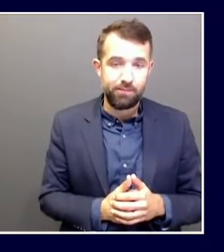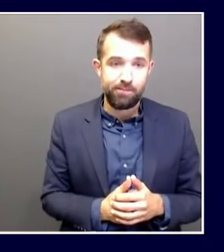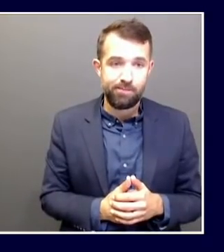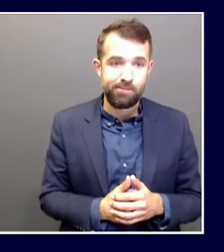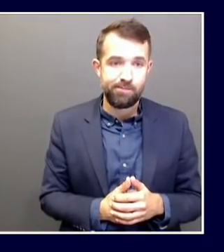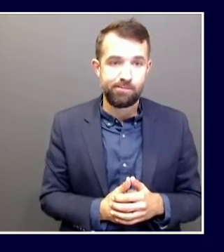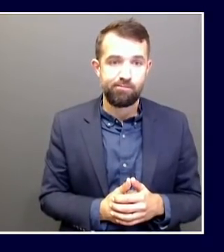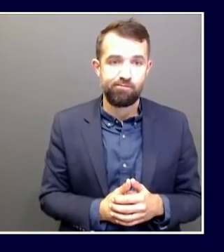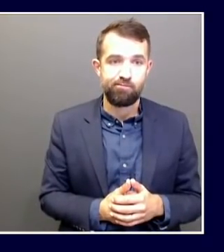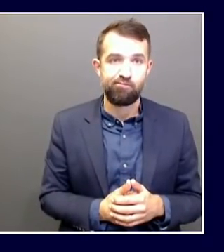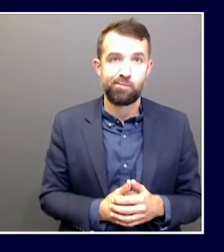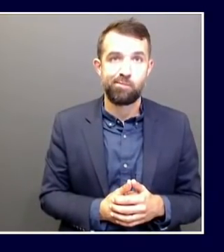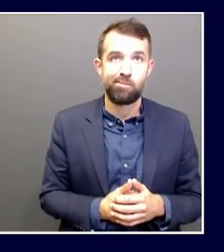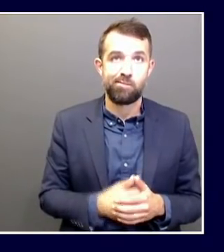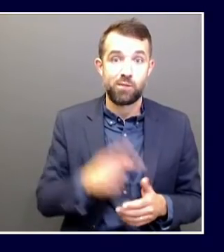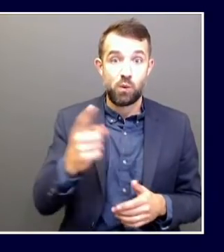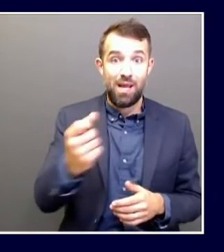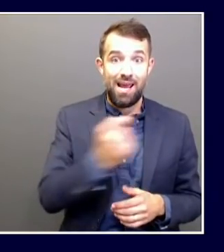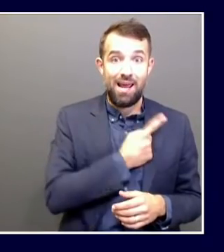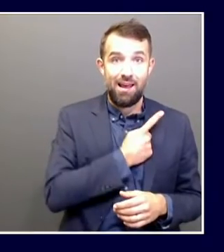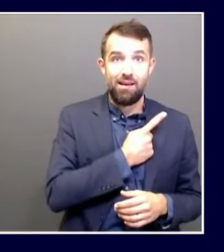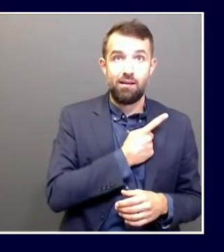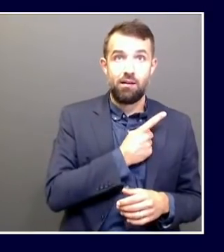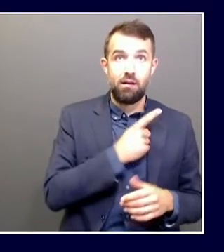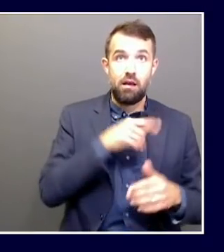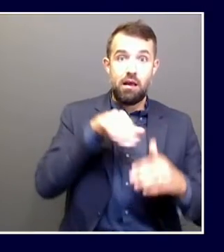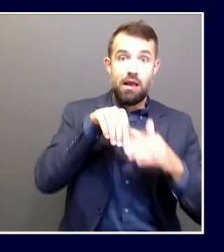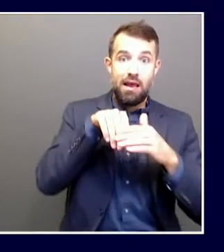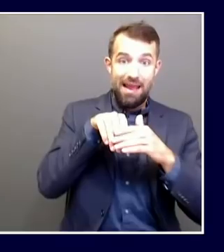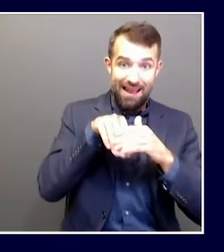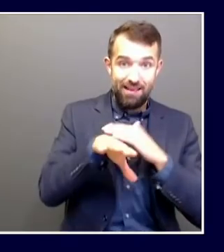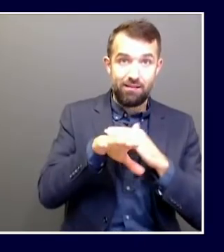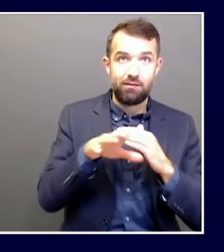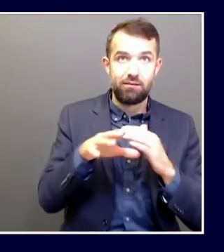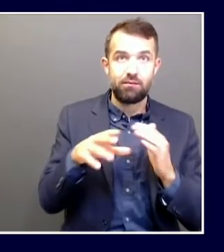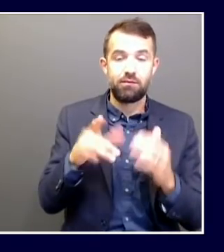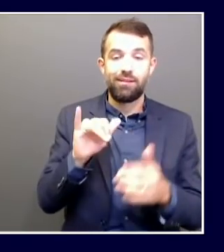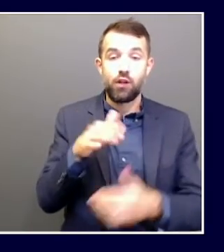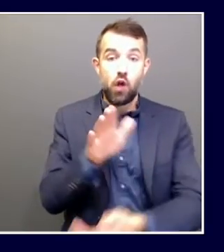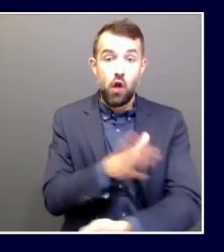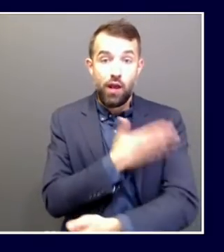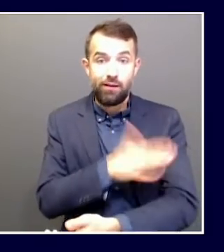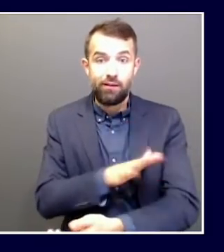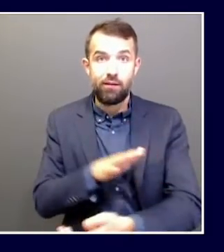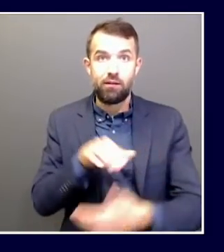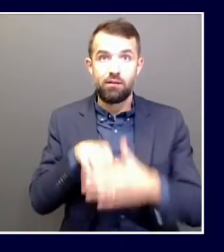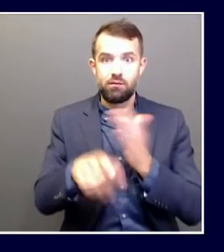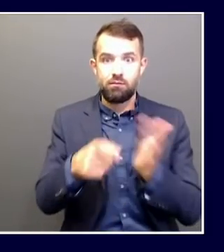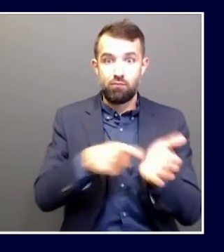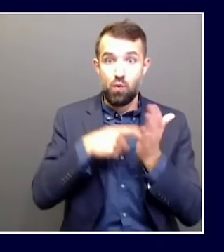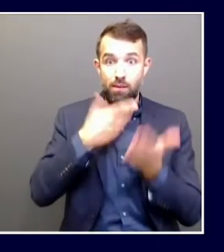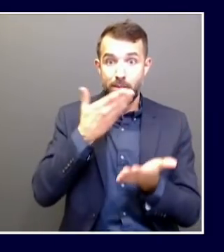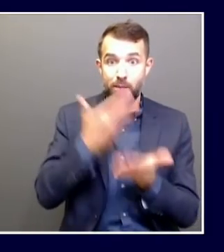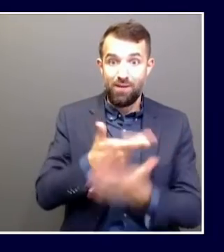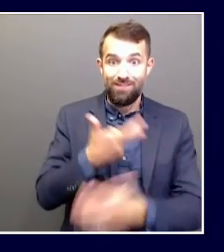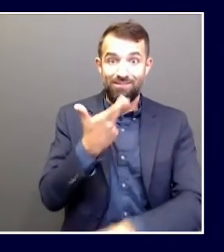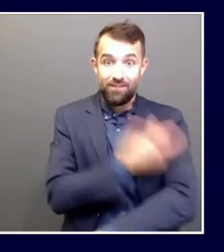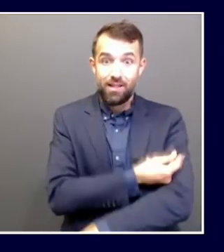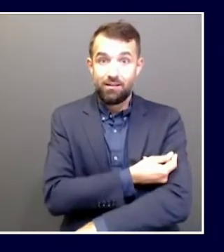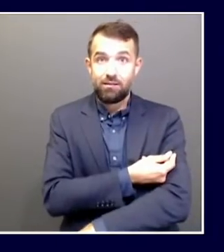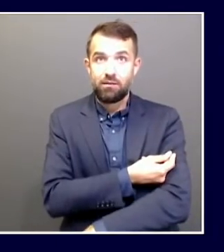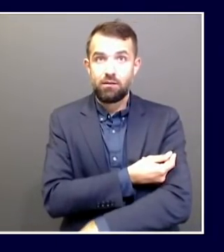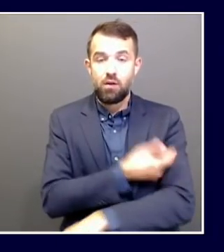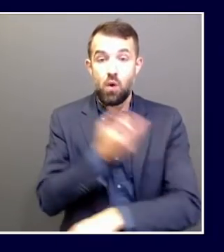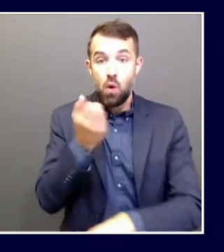Chris, great question. Why is it, if there can still be virus in the nasal passages